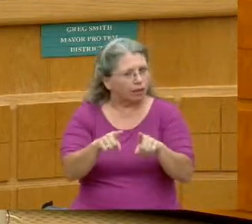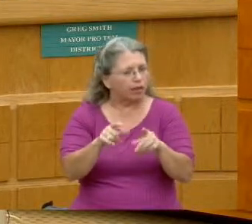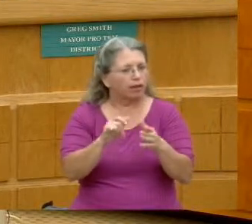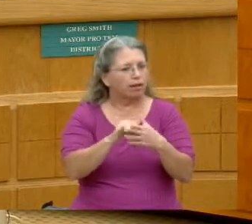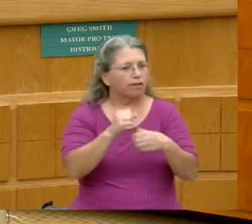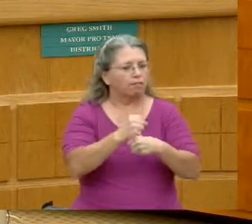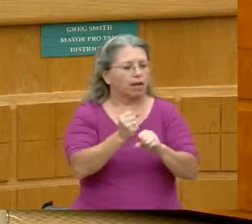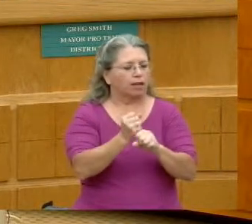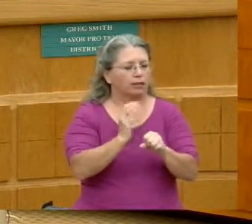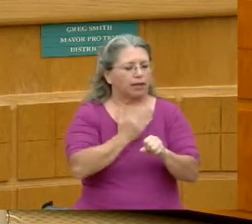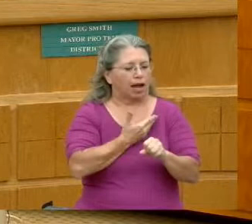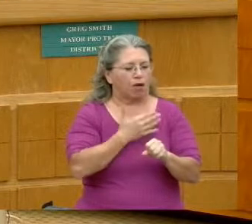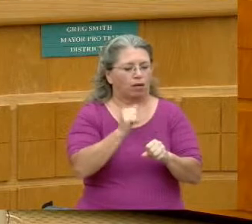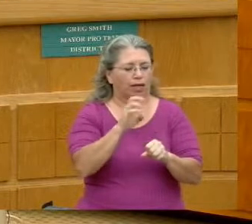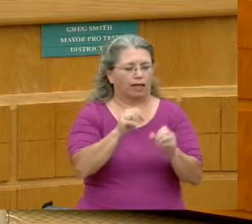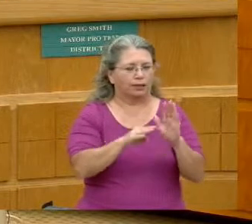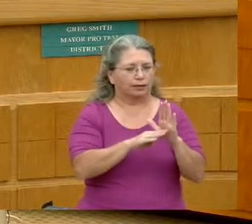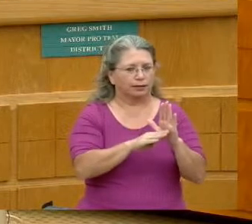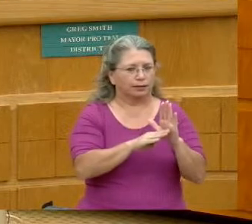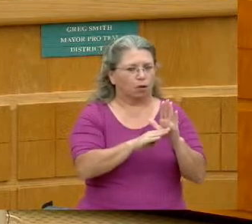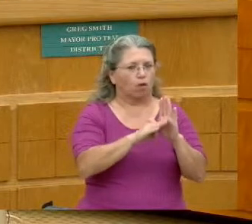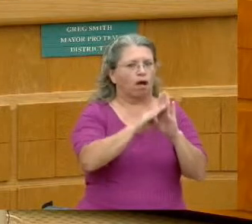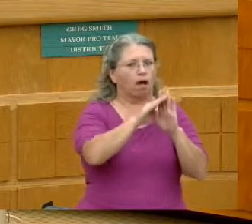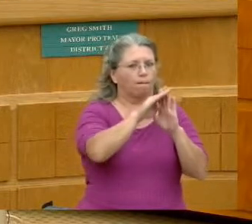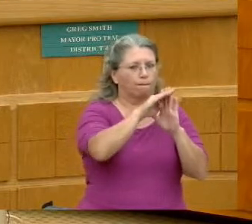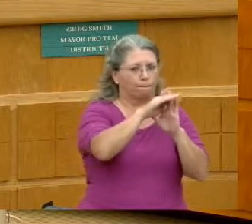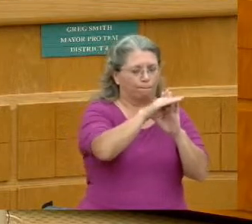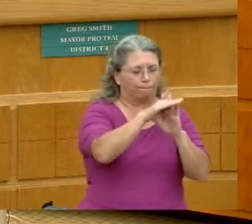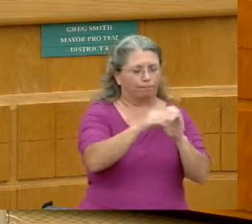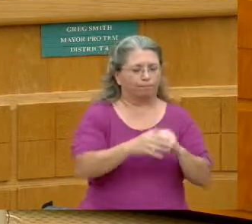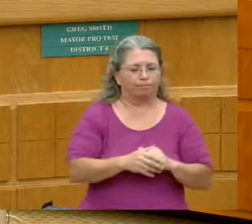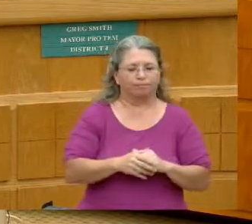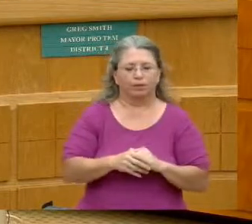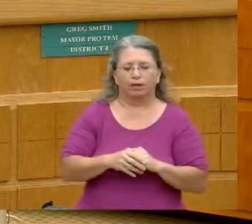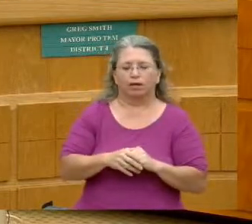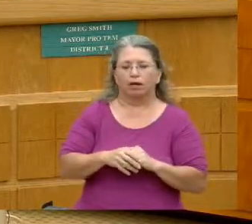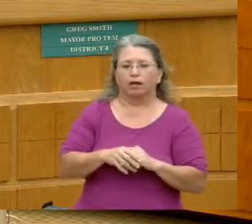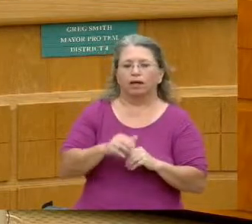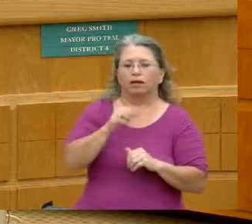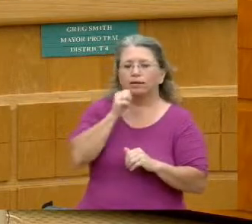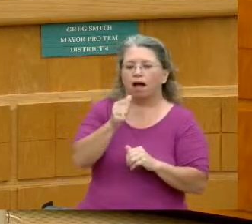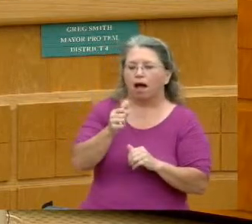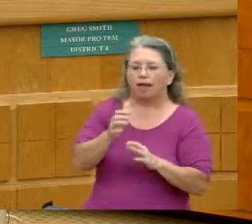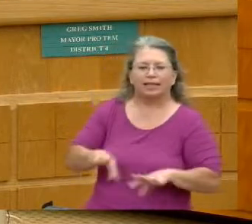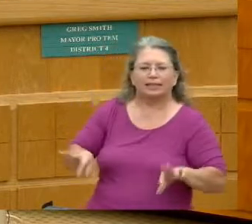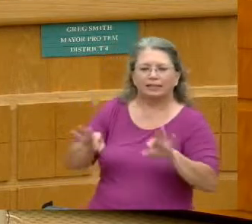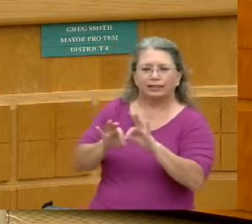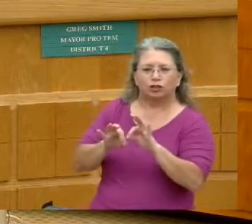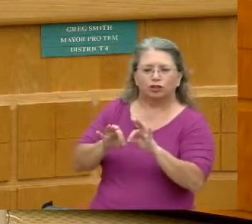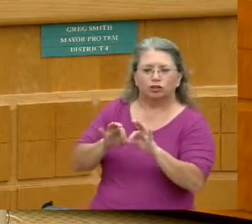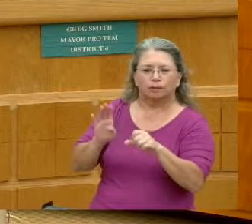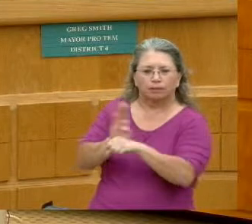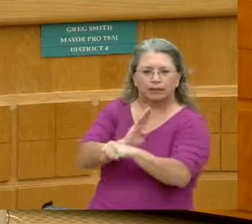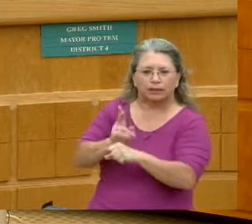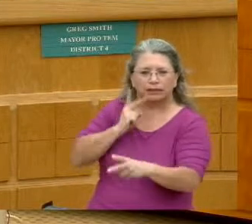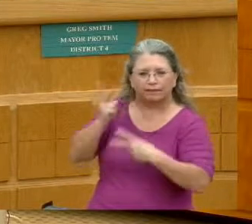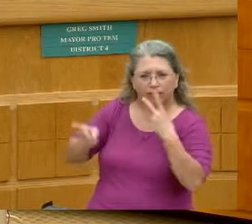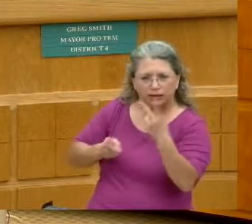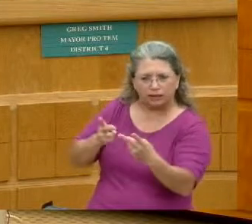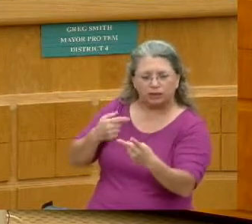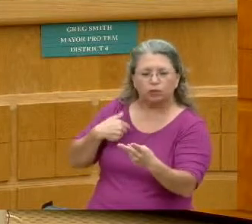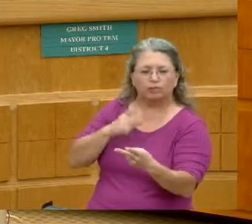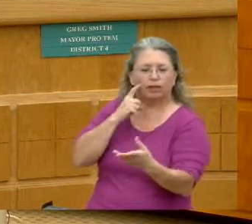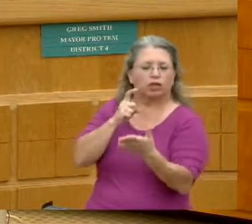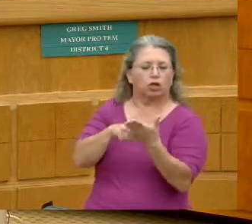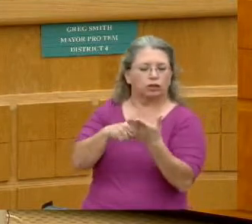up. Non-essential activity is increasing. We see this with the phones. We've been seeing this with the phones since Easter. From